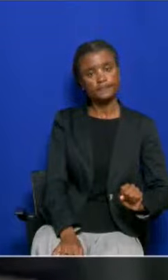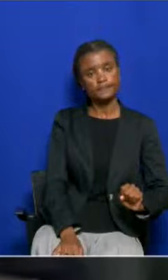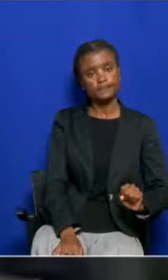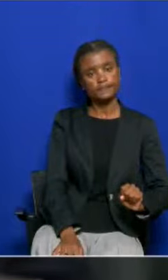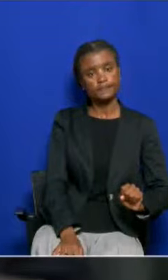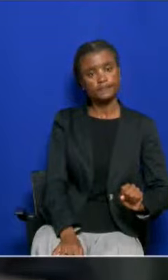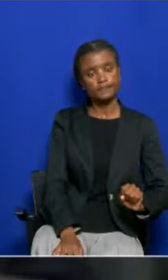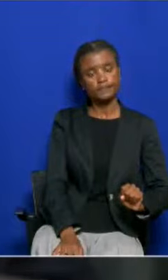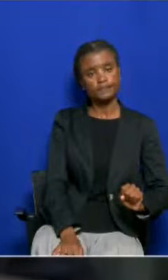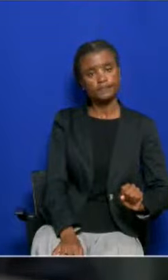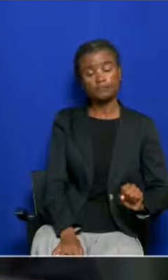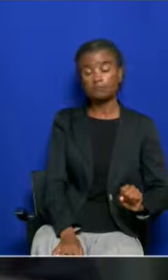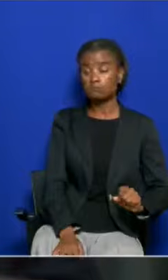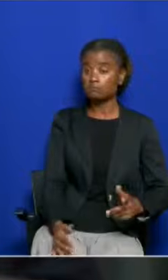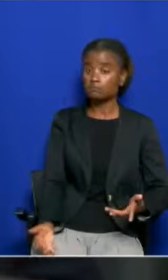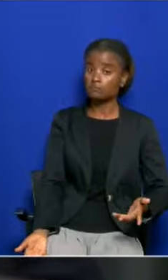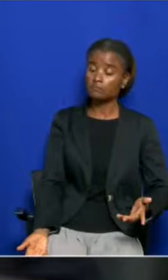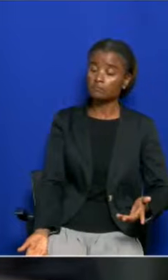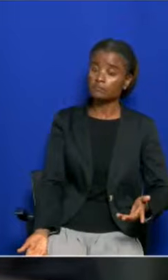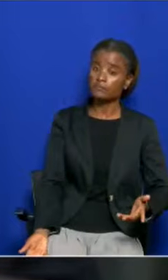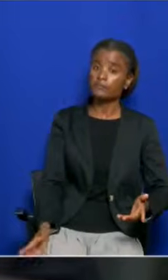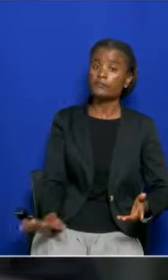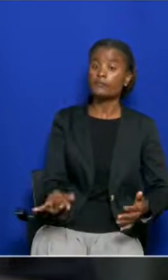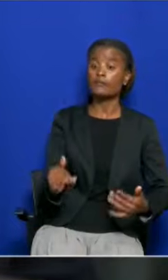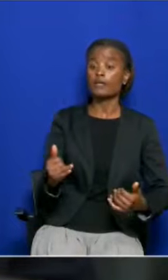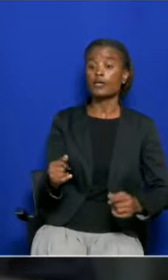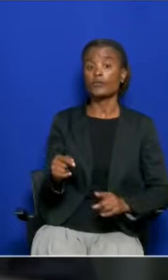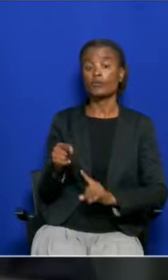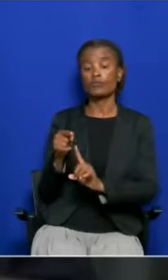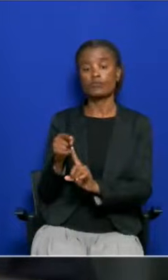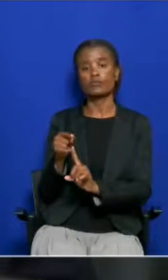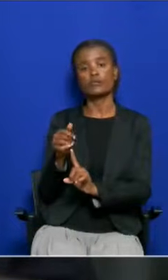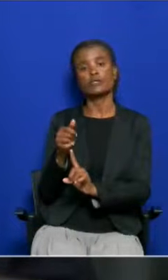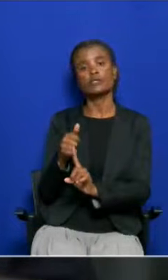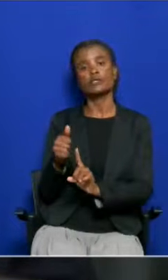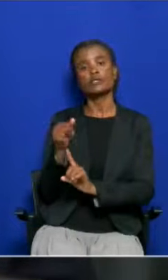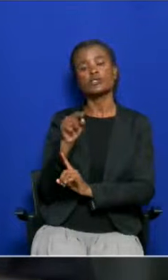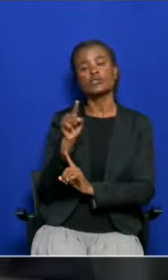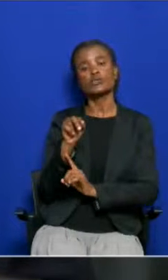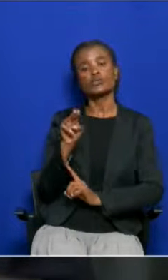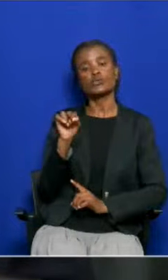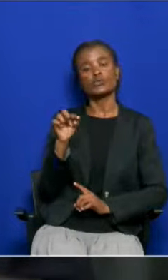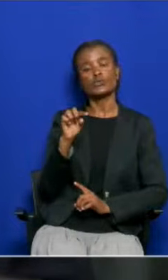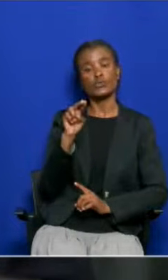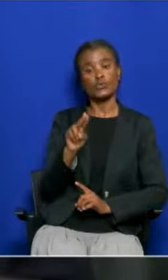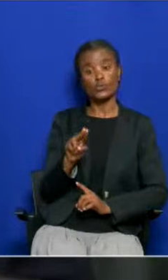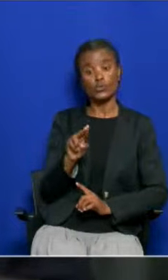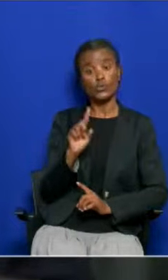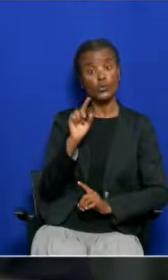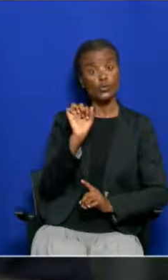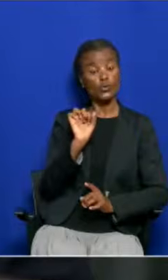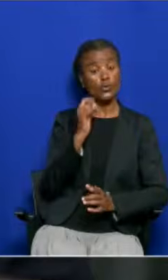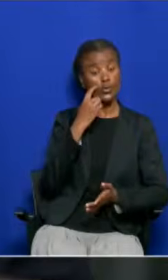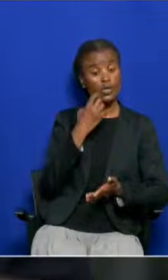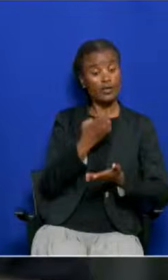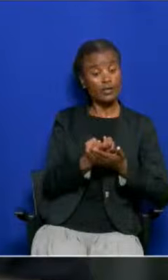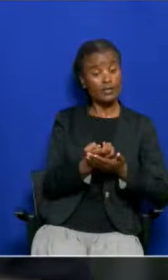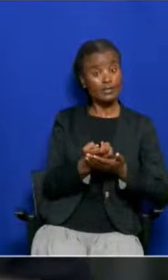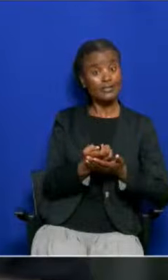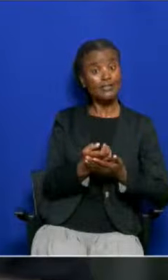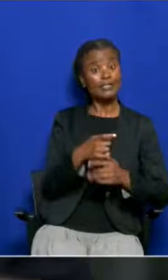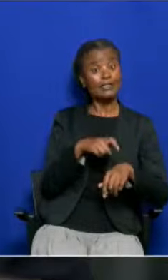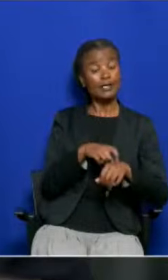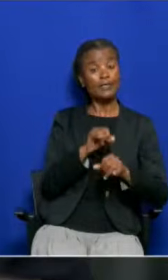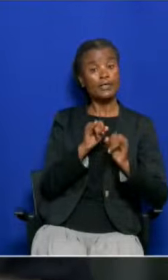So, Warrant Officer Zungu, on your evidence at 11:54, knew that the suspects